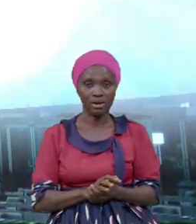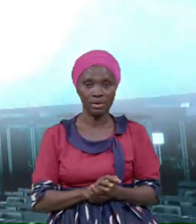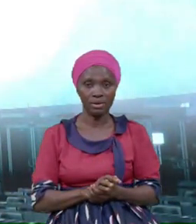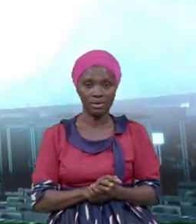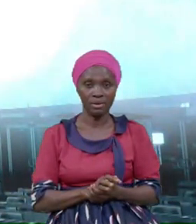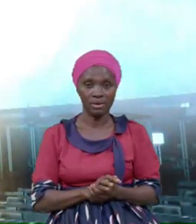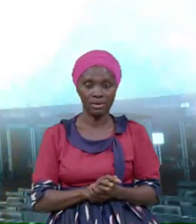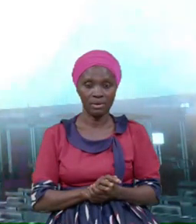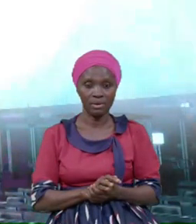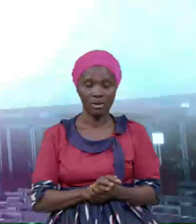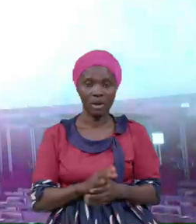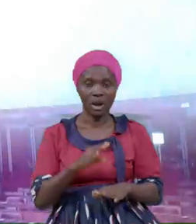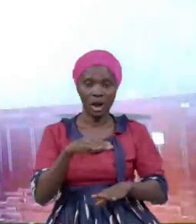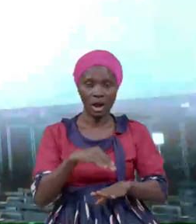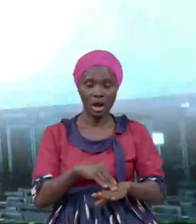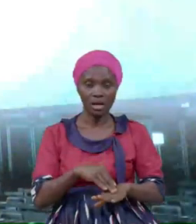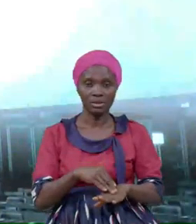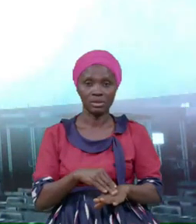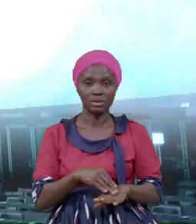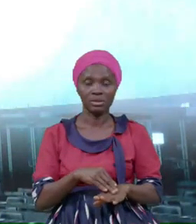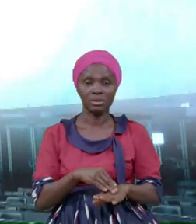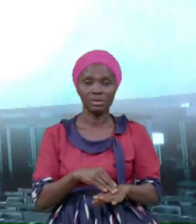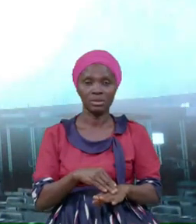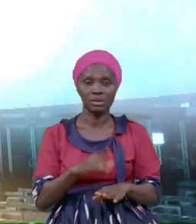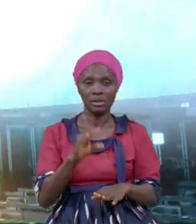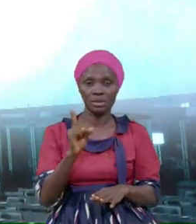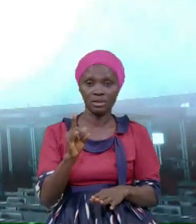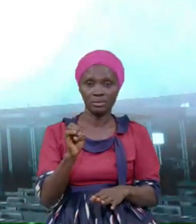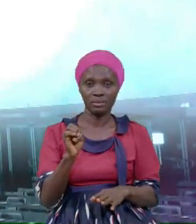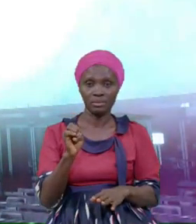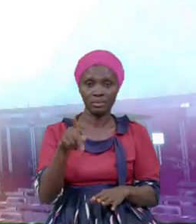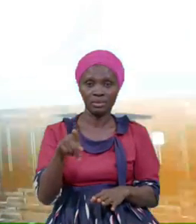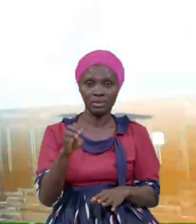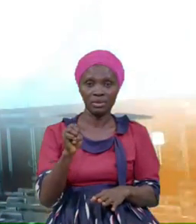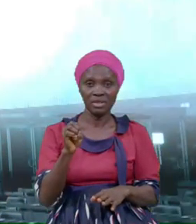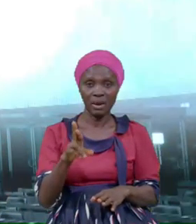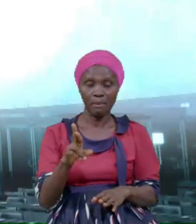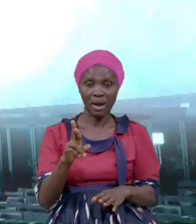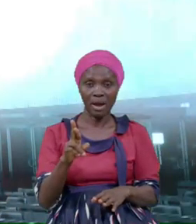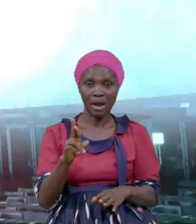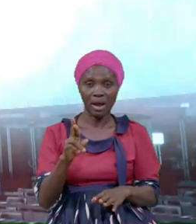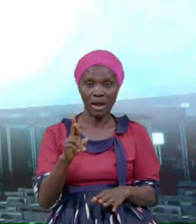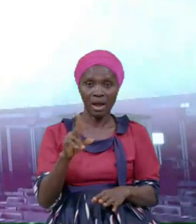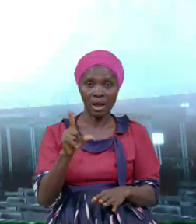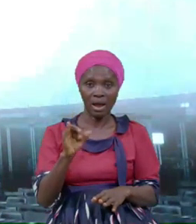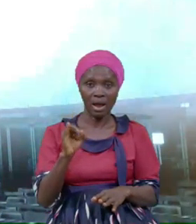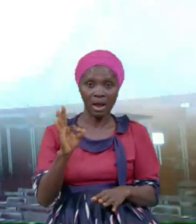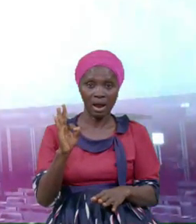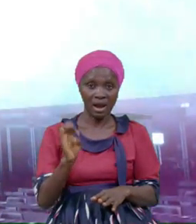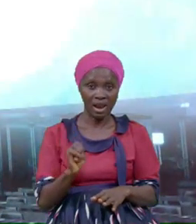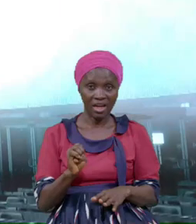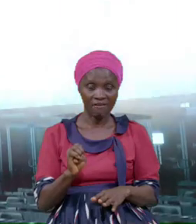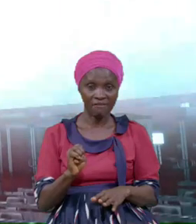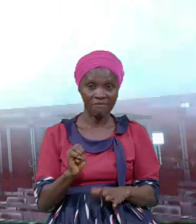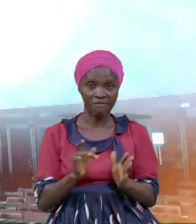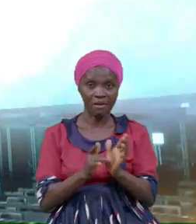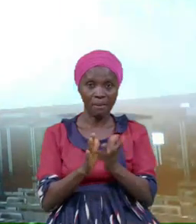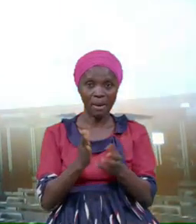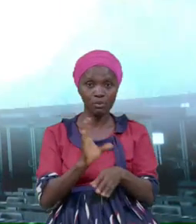DEEPERLIFE Bible Church venue that the counselors will be telling you.